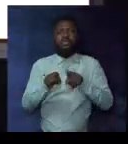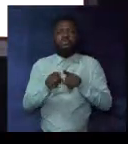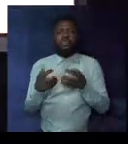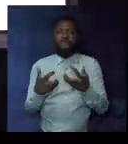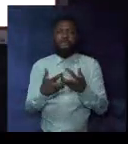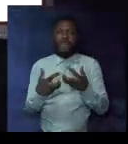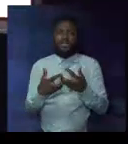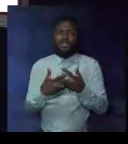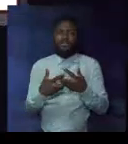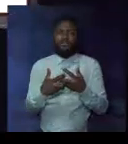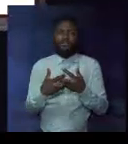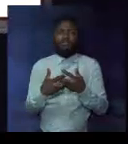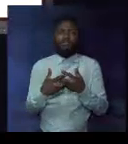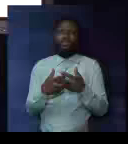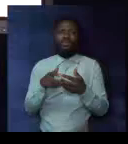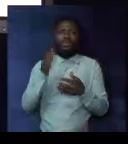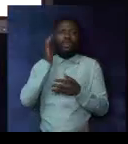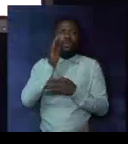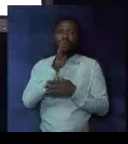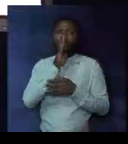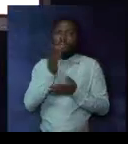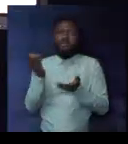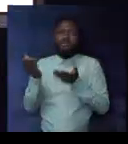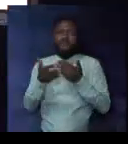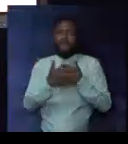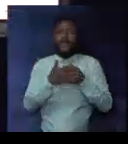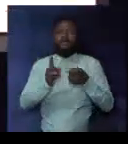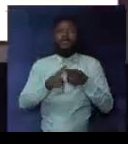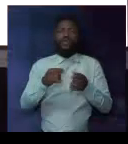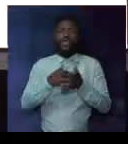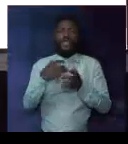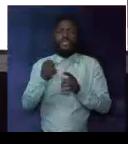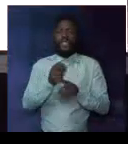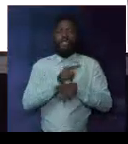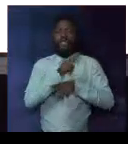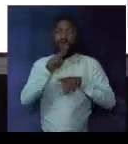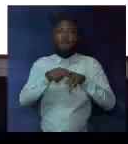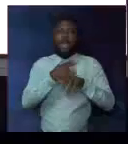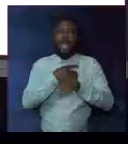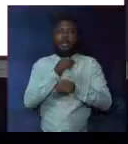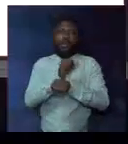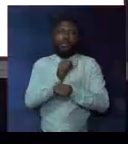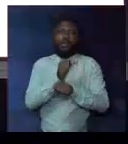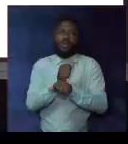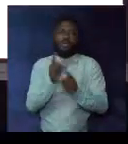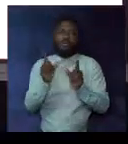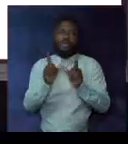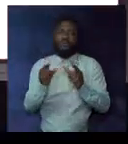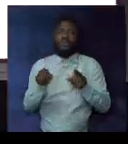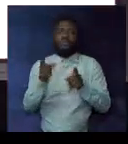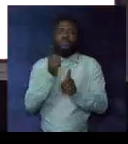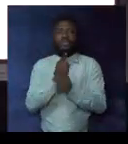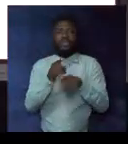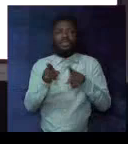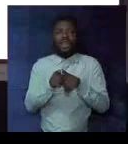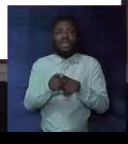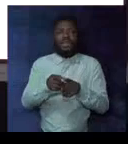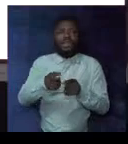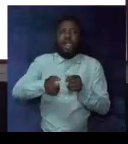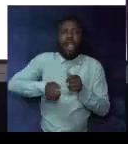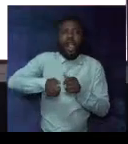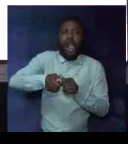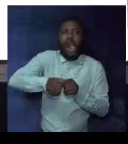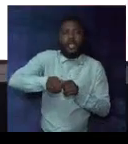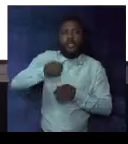then such machine will be restored to its normal and operational state. Just like the electric iron in